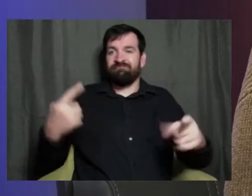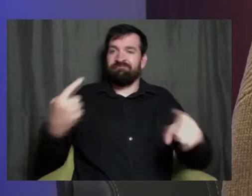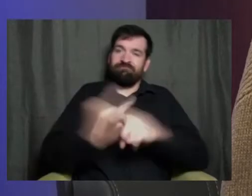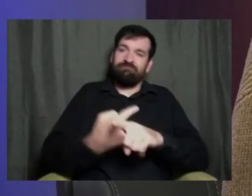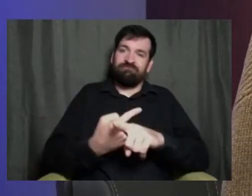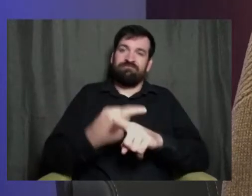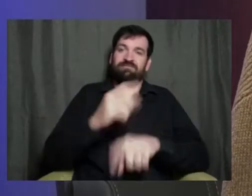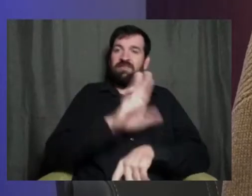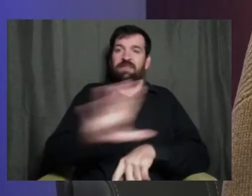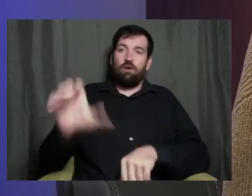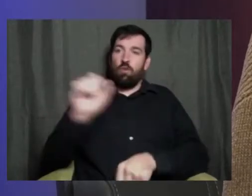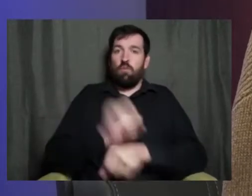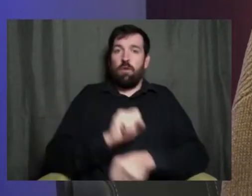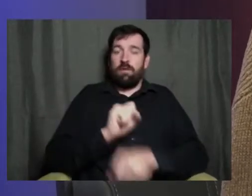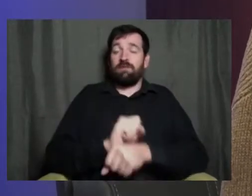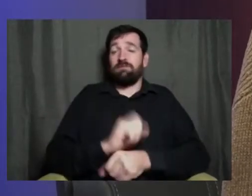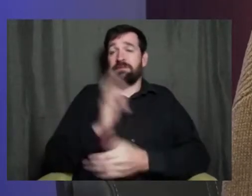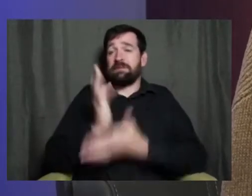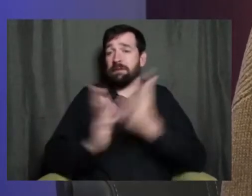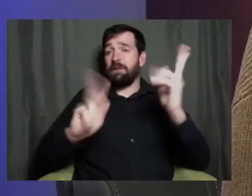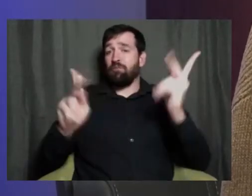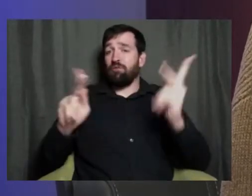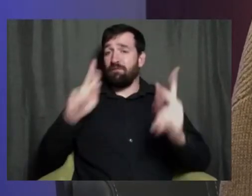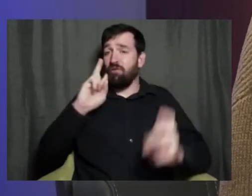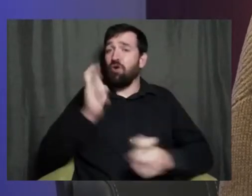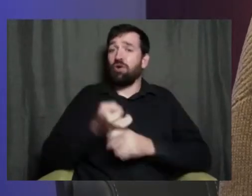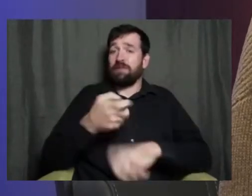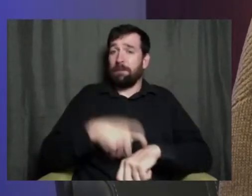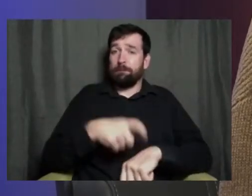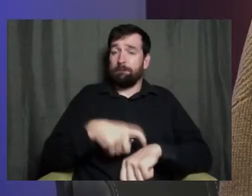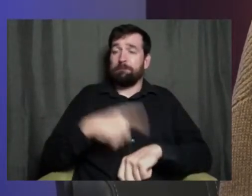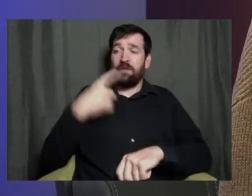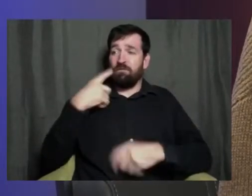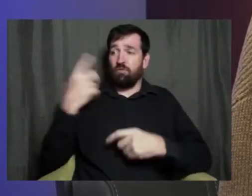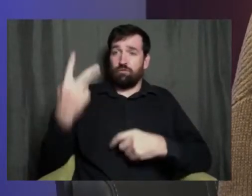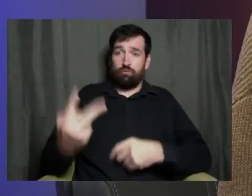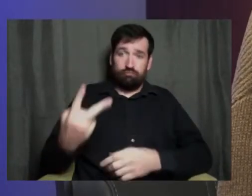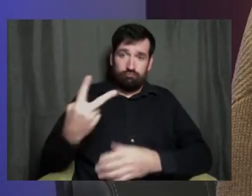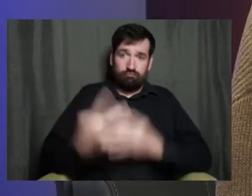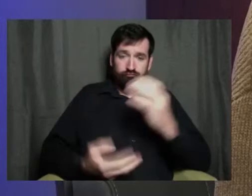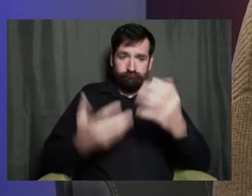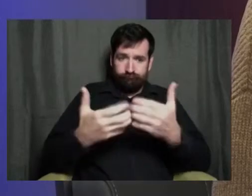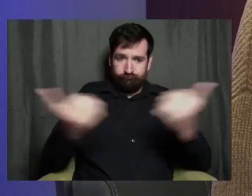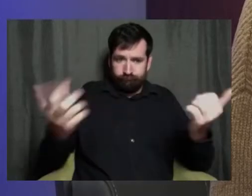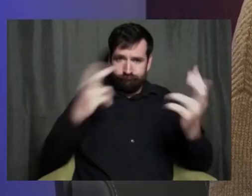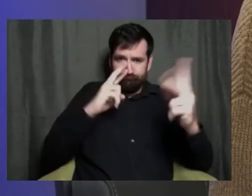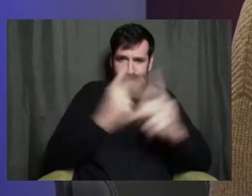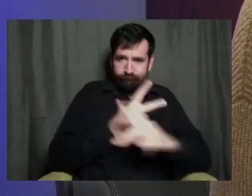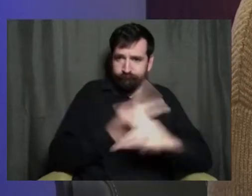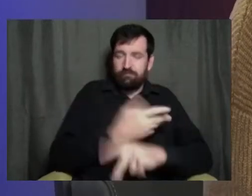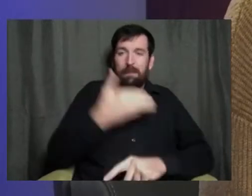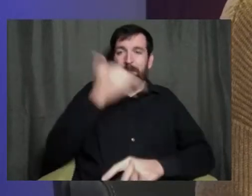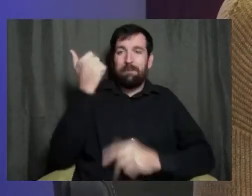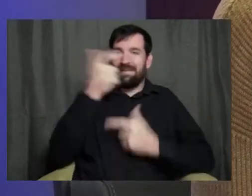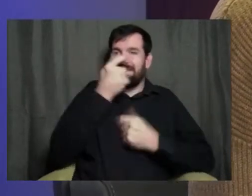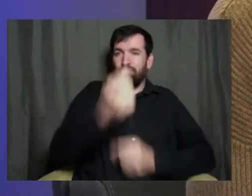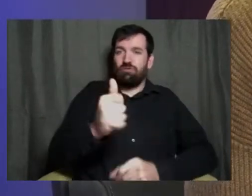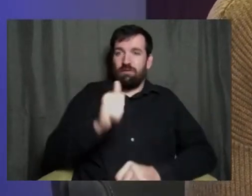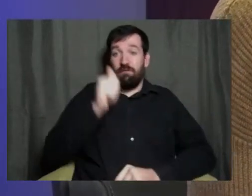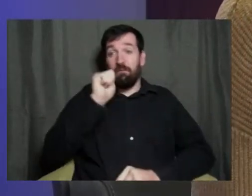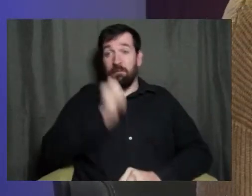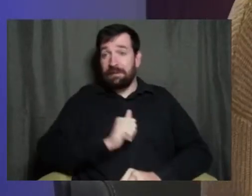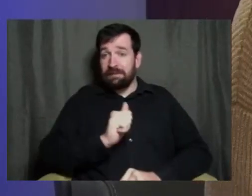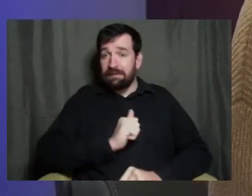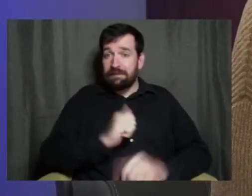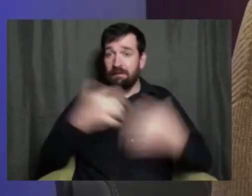having a really hard time to be able to take those two things and tease them apart of what's in the best interest of my own personal health and my own community